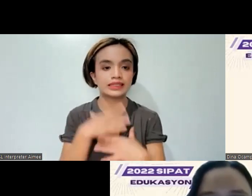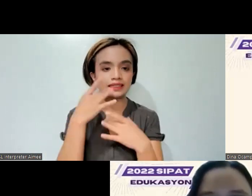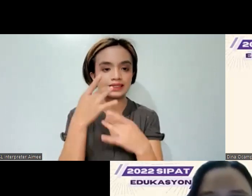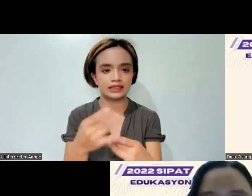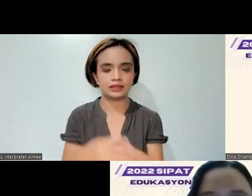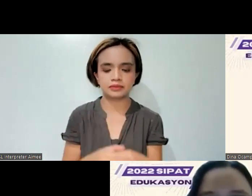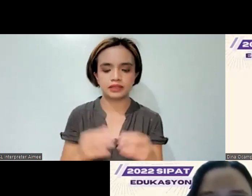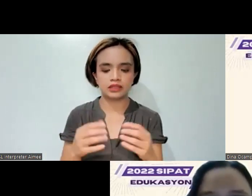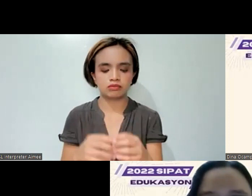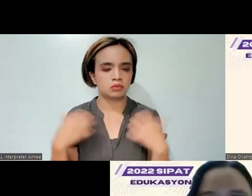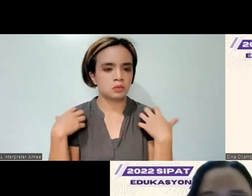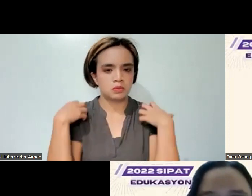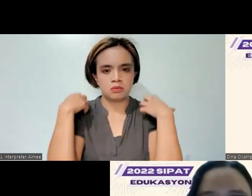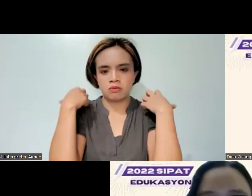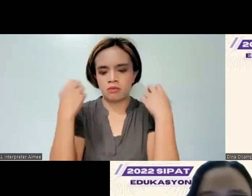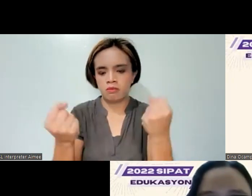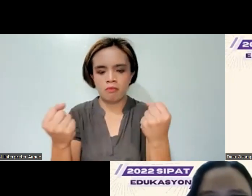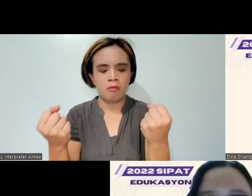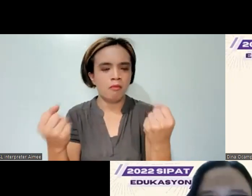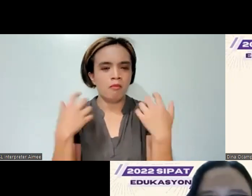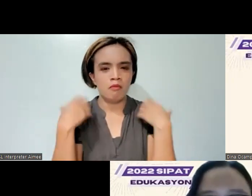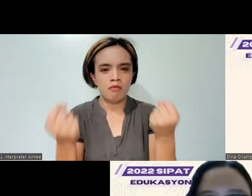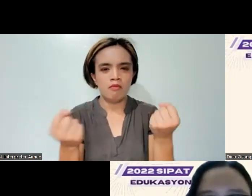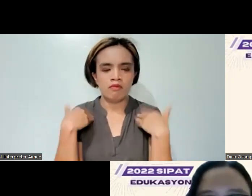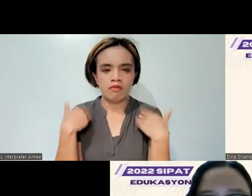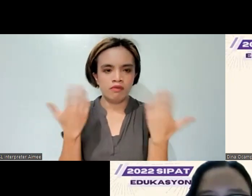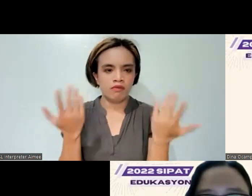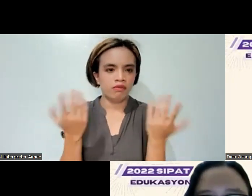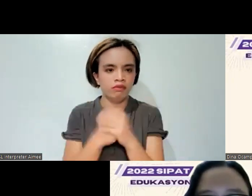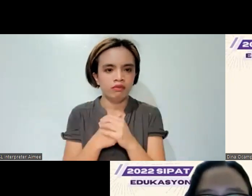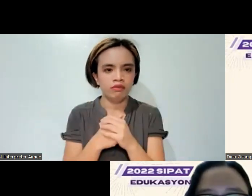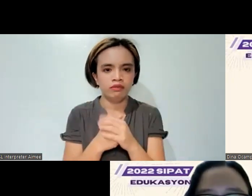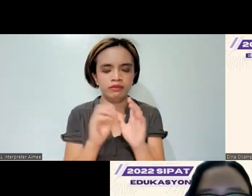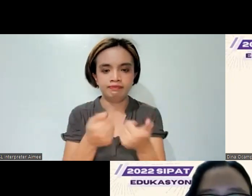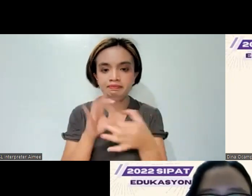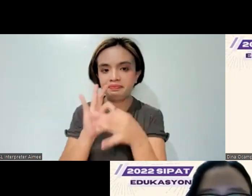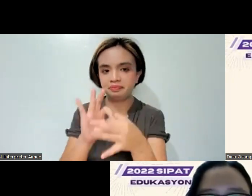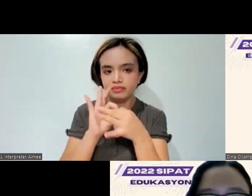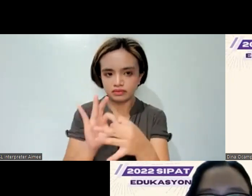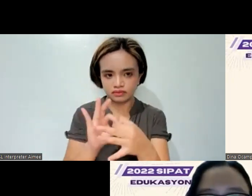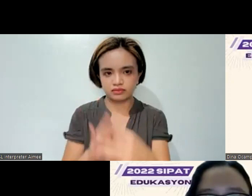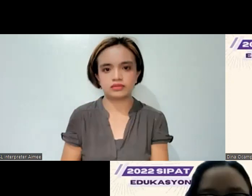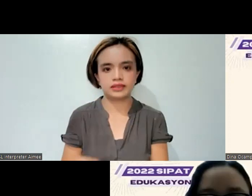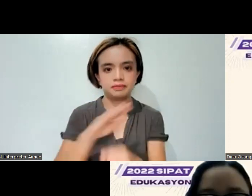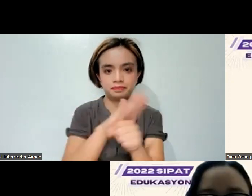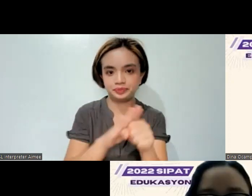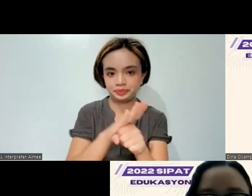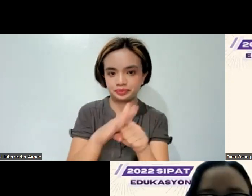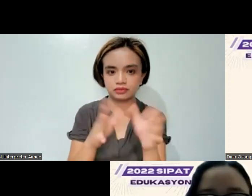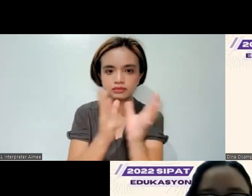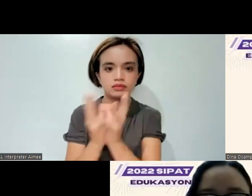and powerful and has potential in engaging local